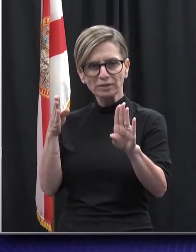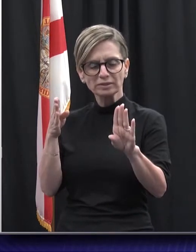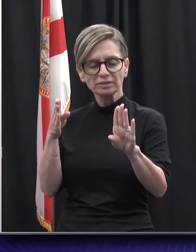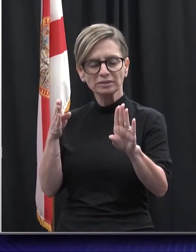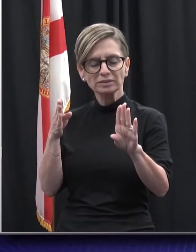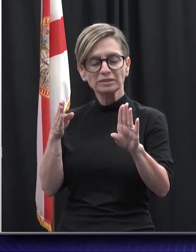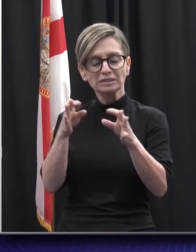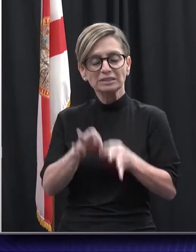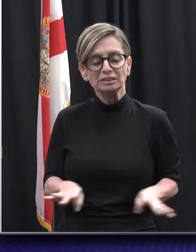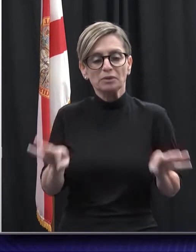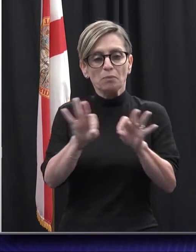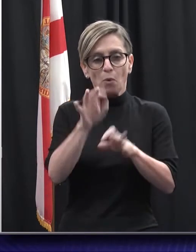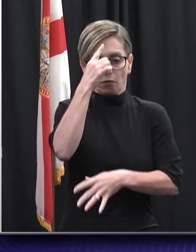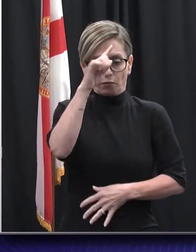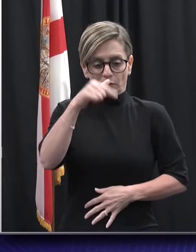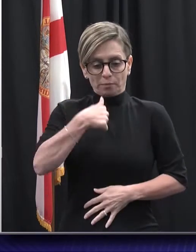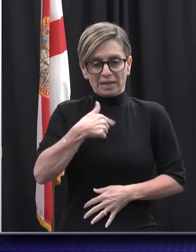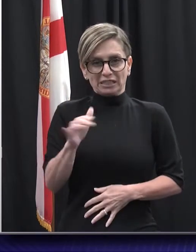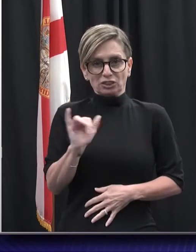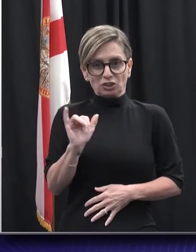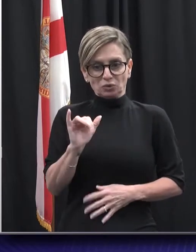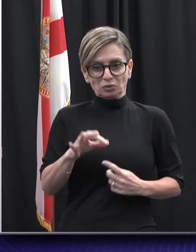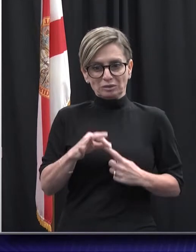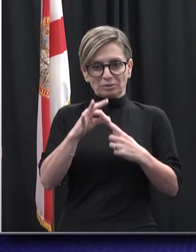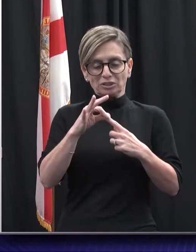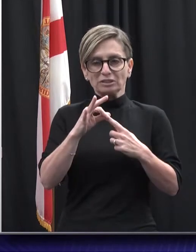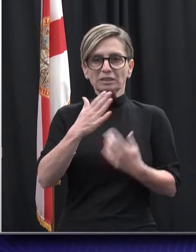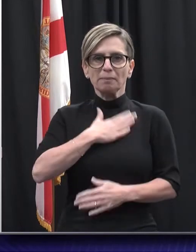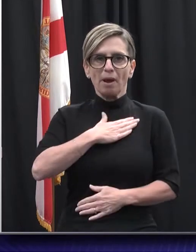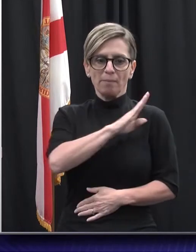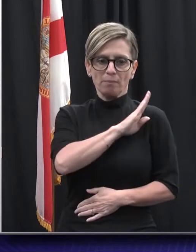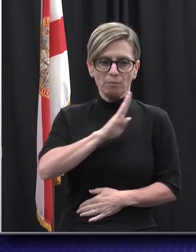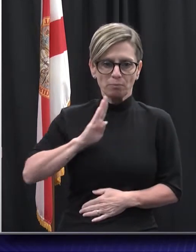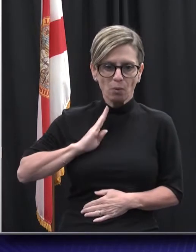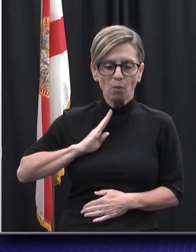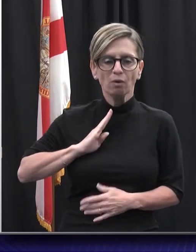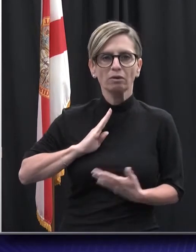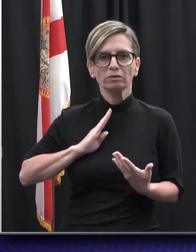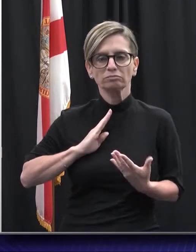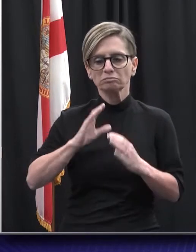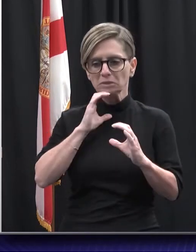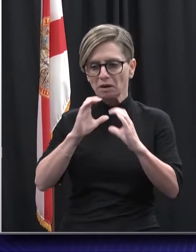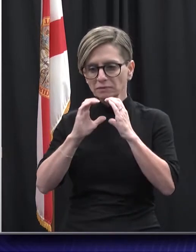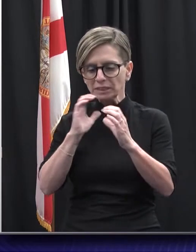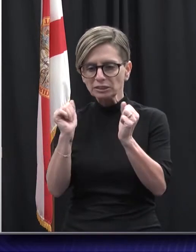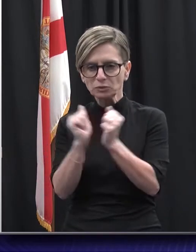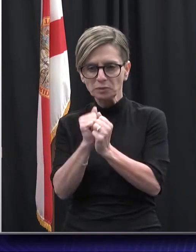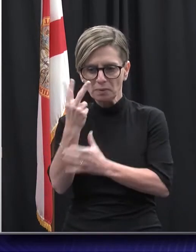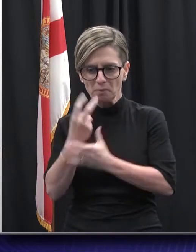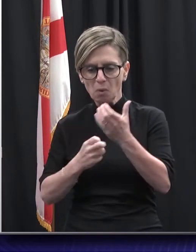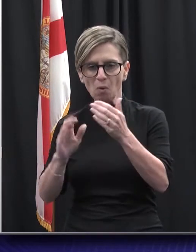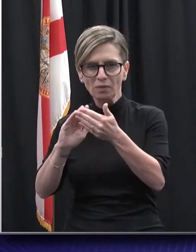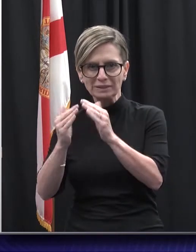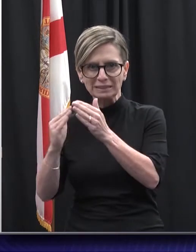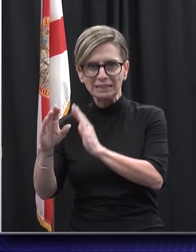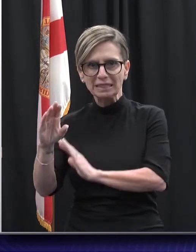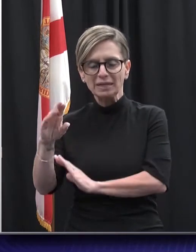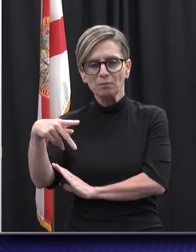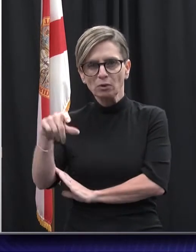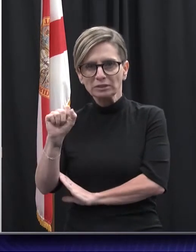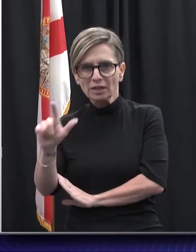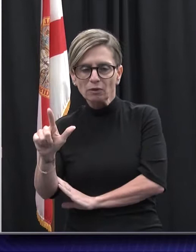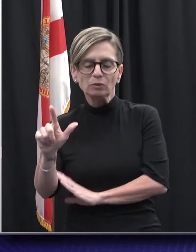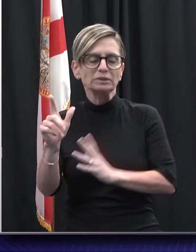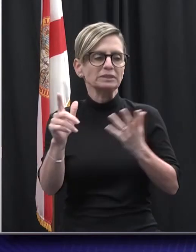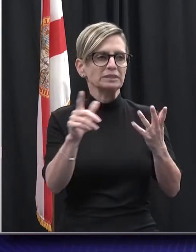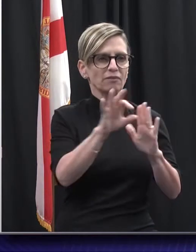for me, especially, as well as I know the rest of my board, conversations I've had with both cities, as well as people in Martin